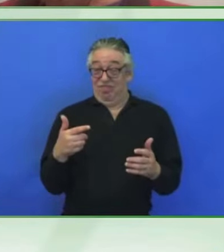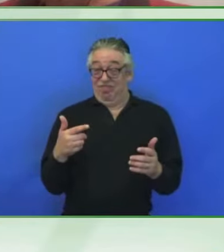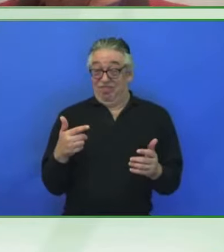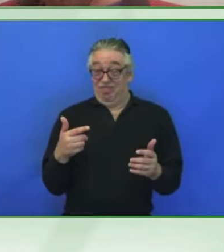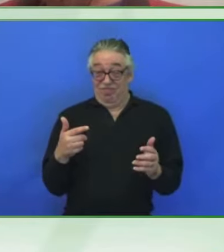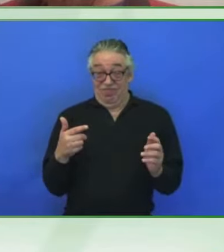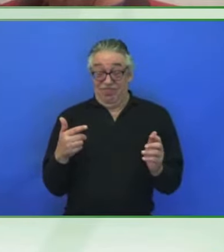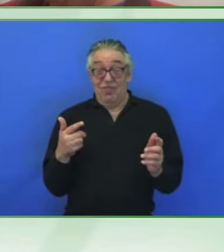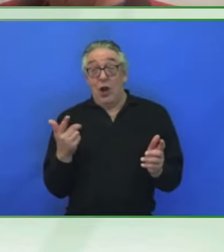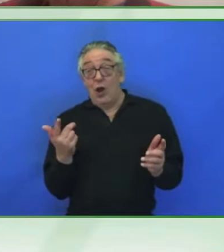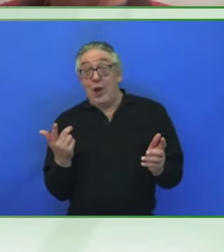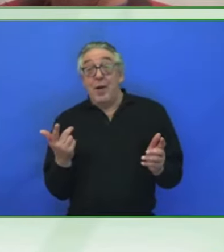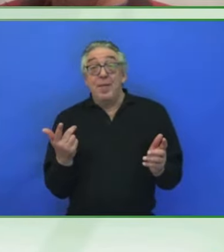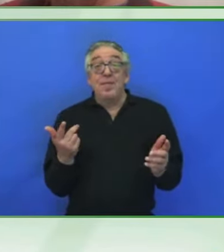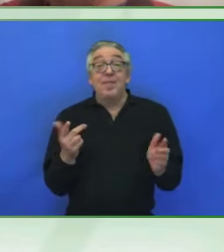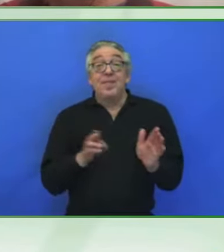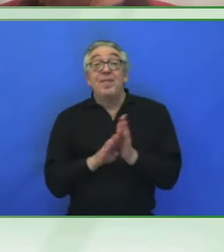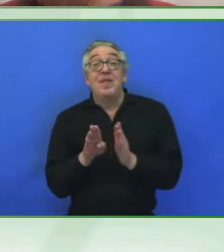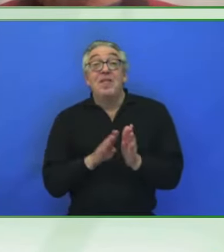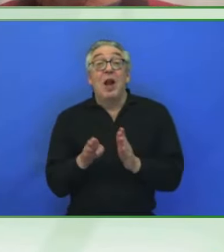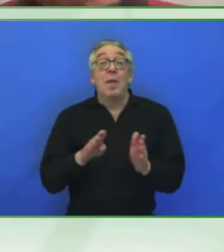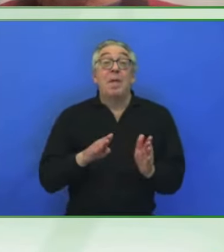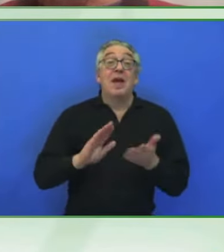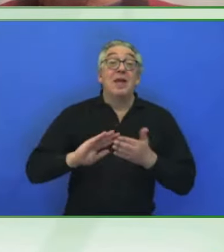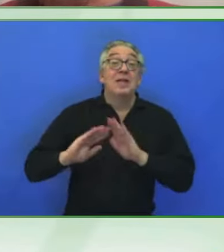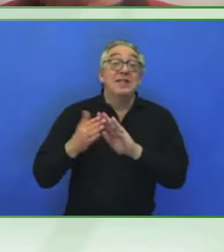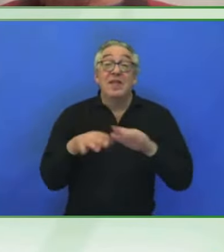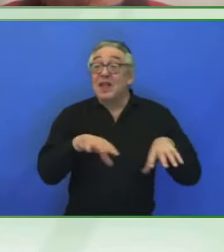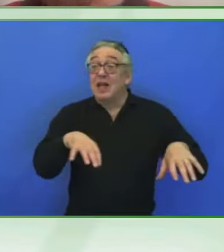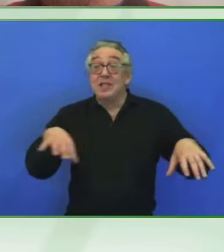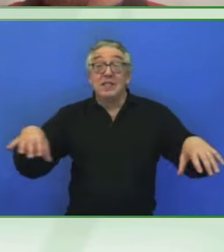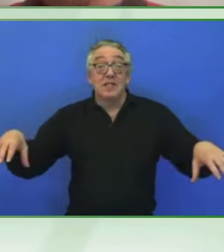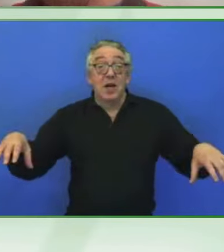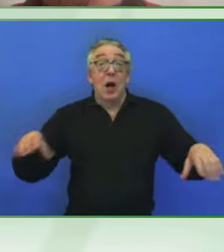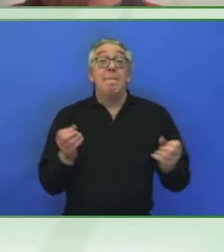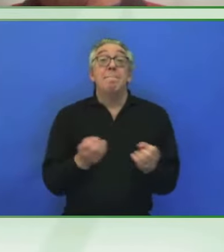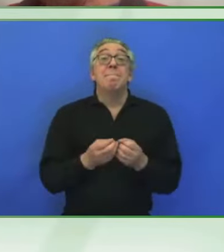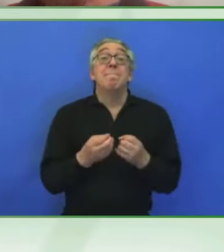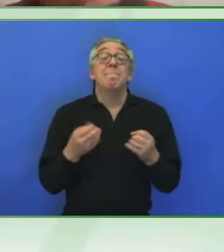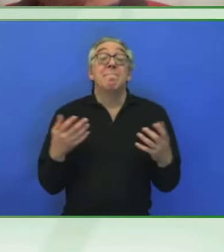system very much operates on private minibus taxis, the sort of